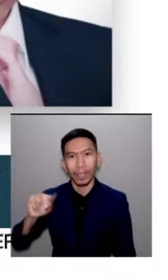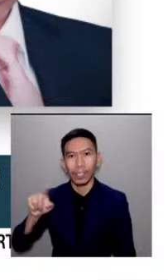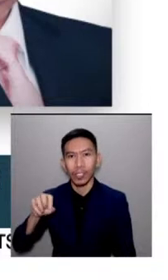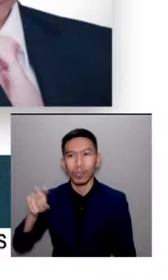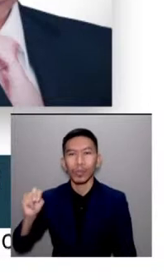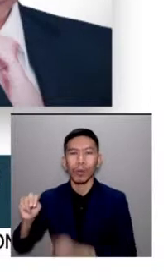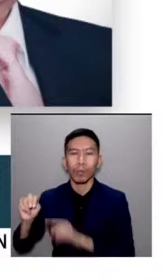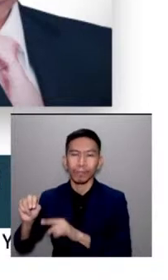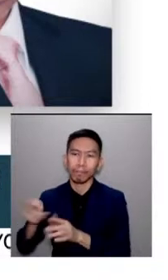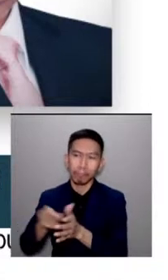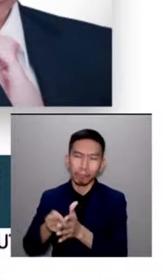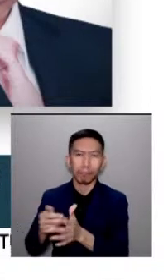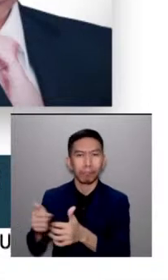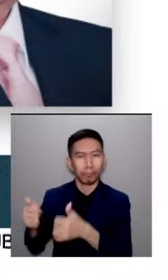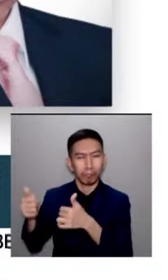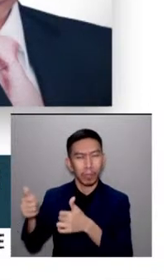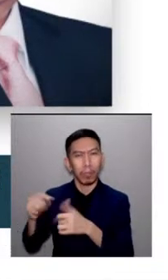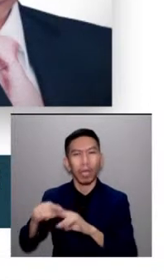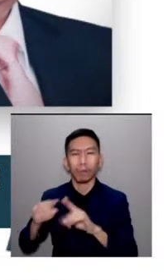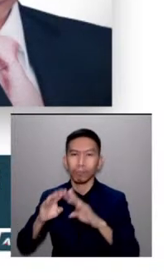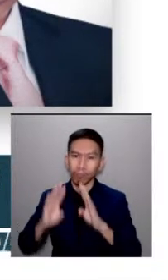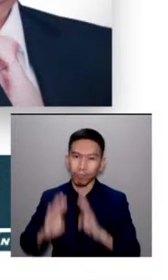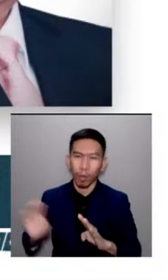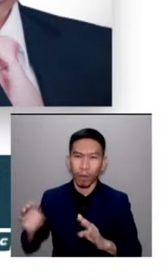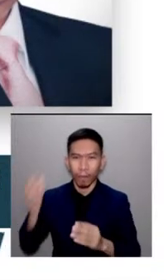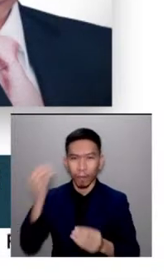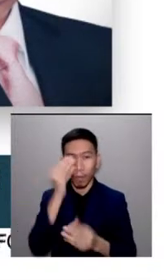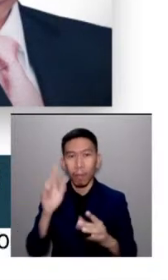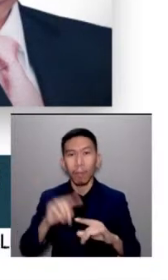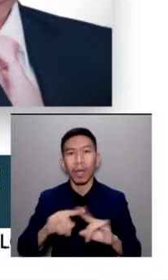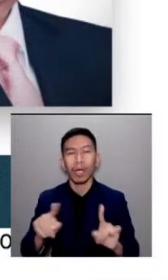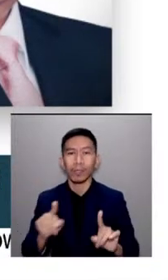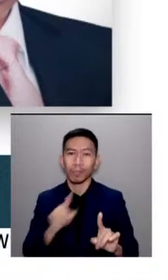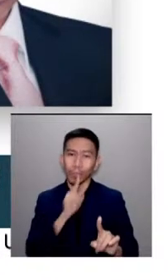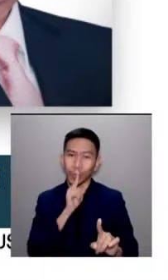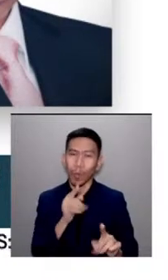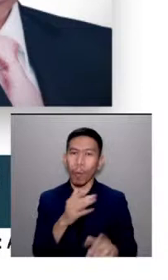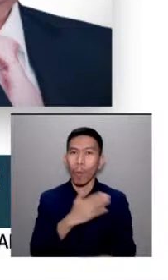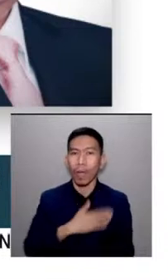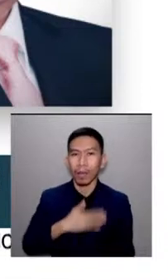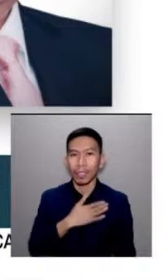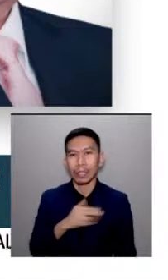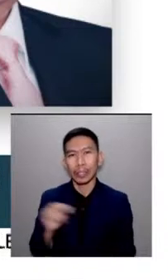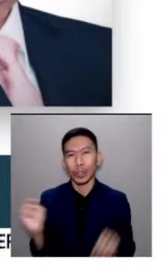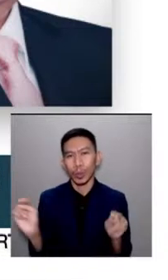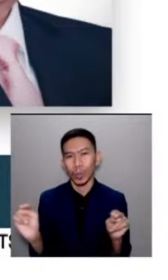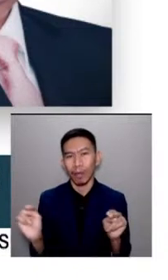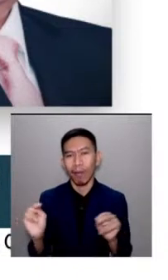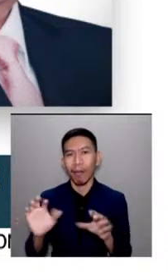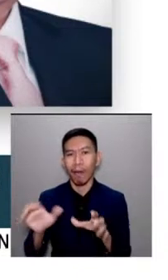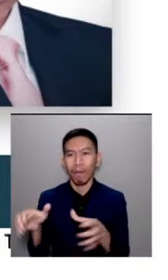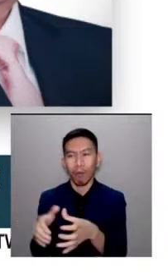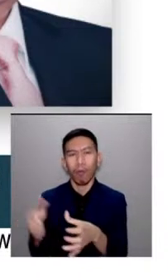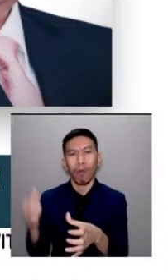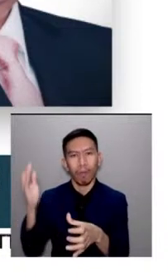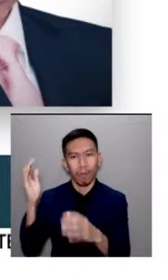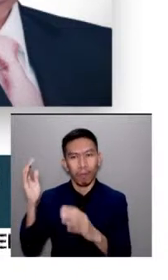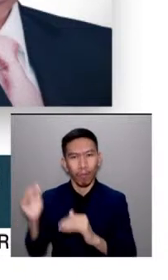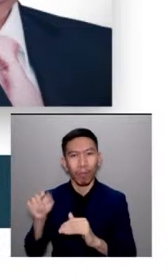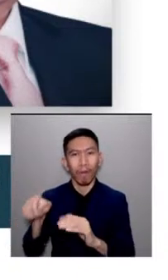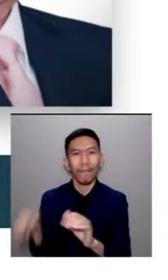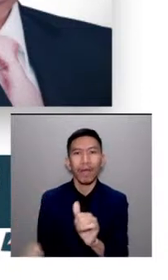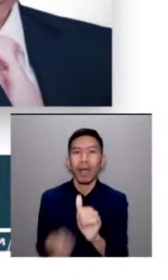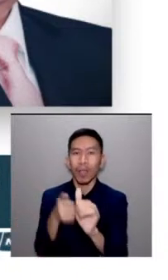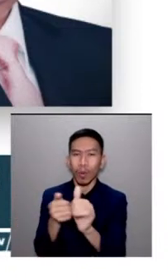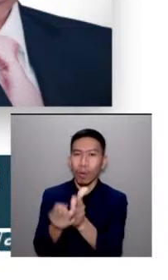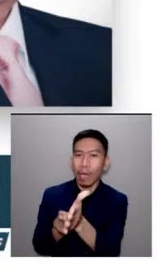revelations. Calieja adds he would still like to trust the neutrality of the poll body, hoping it would uphold its mandate of conducting an honest